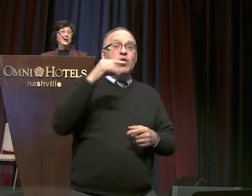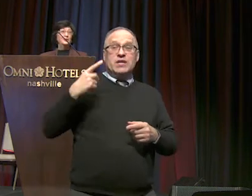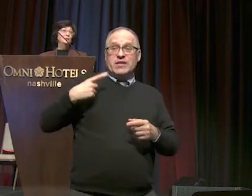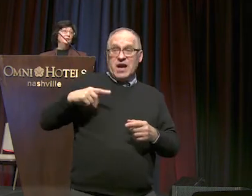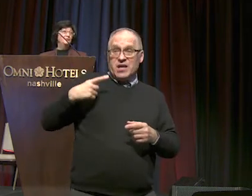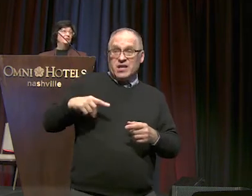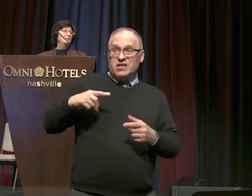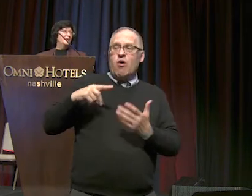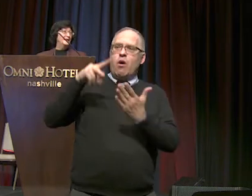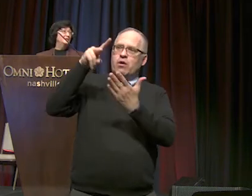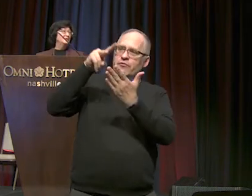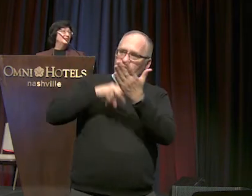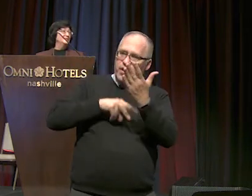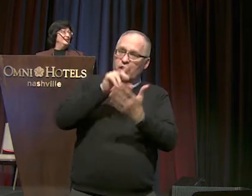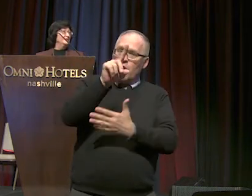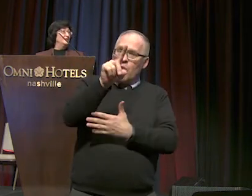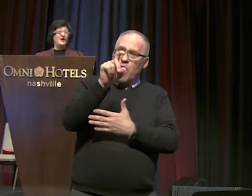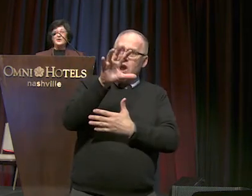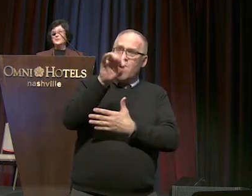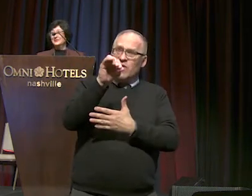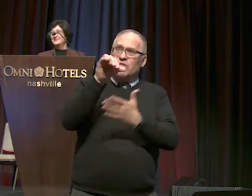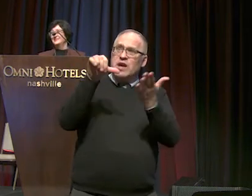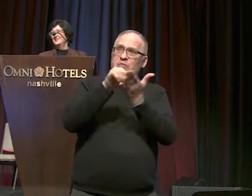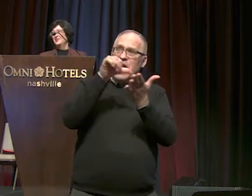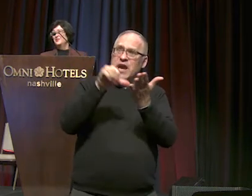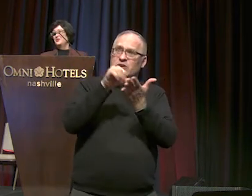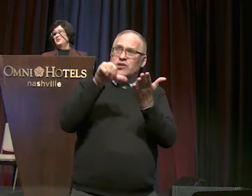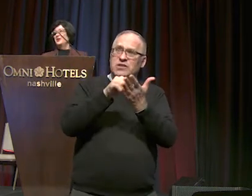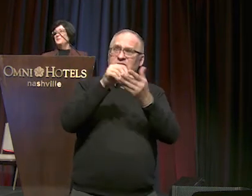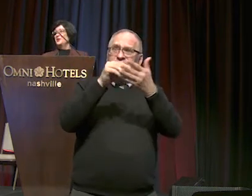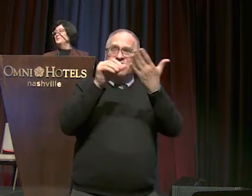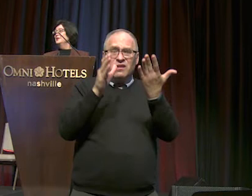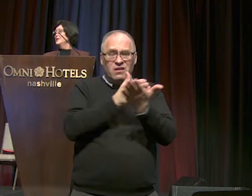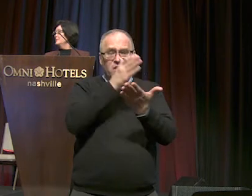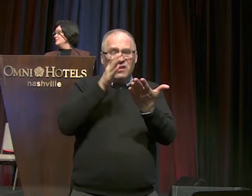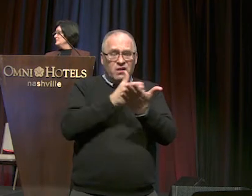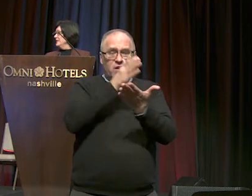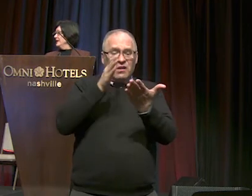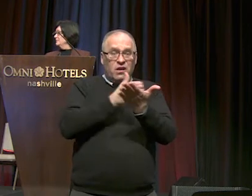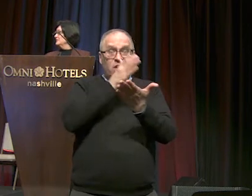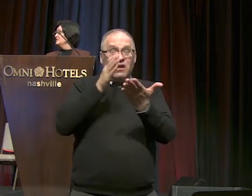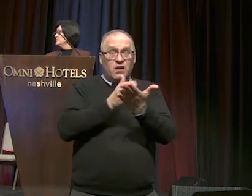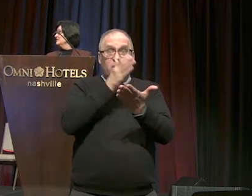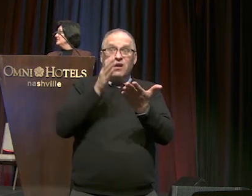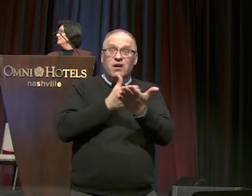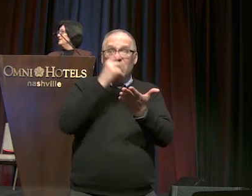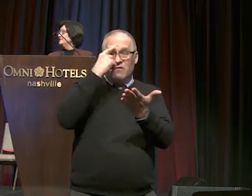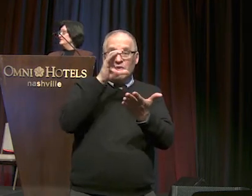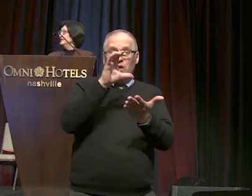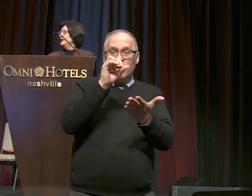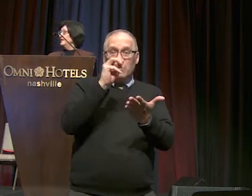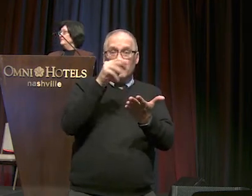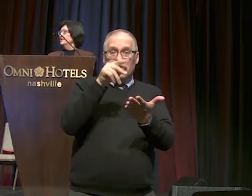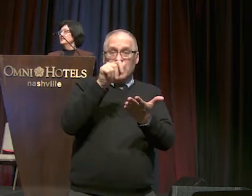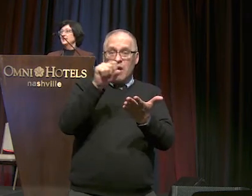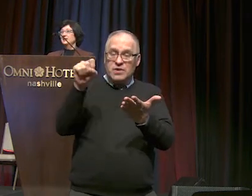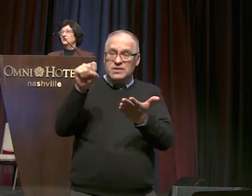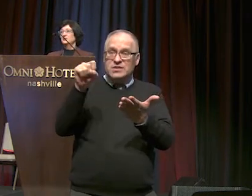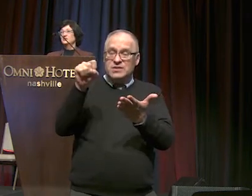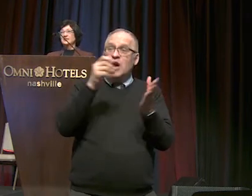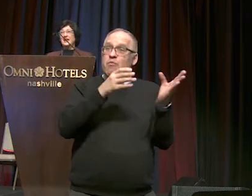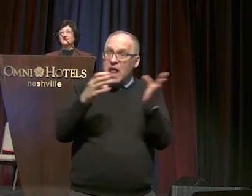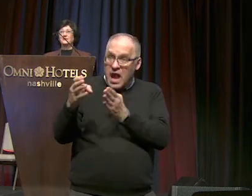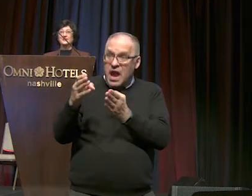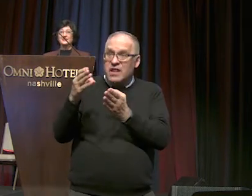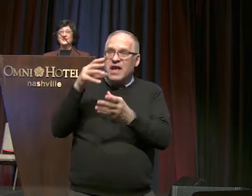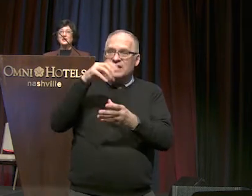reading 150 pages of legal documents for the upcoming Compass Plan, which has been submitted to the Advanced Daily